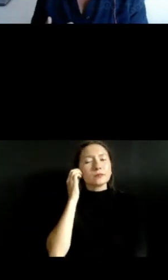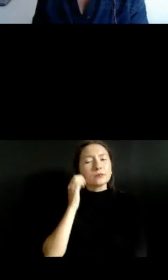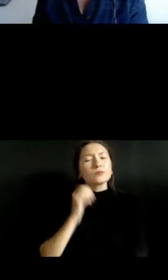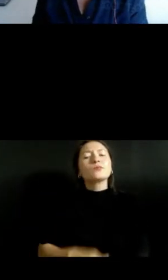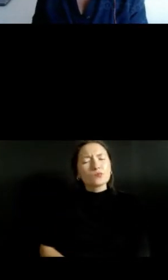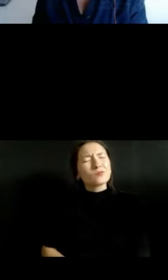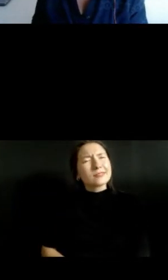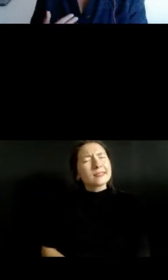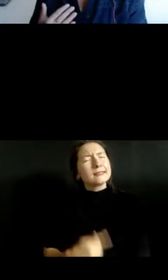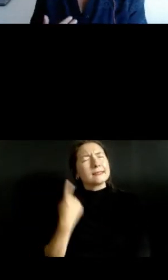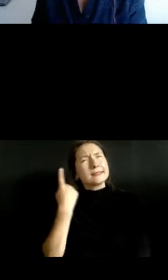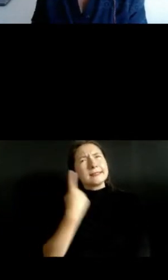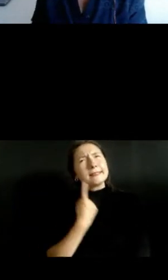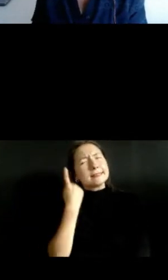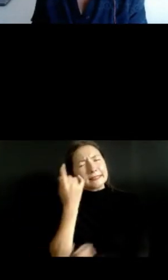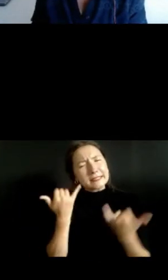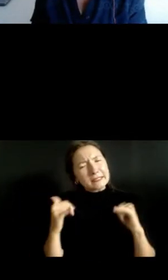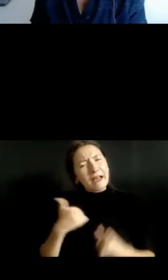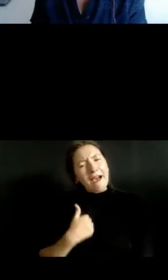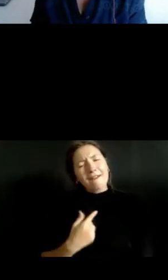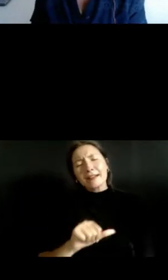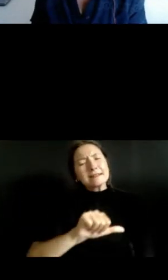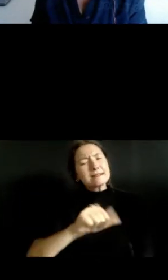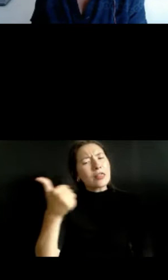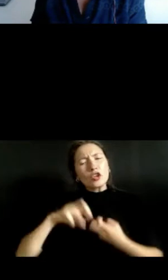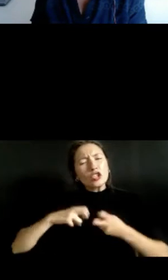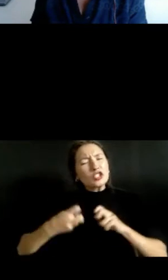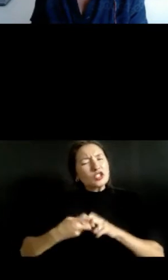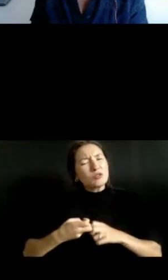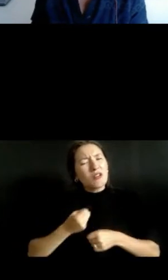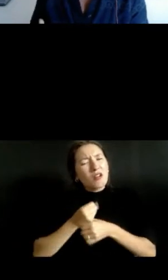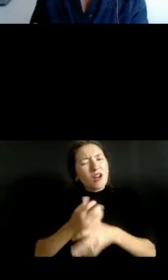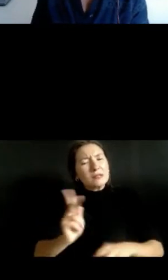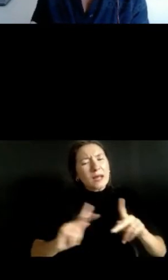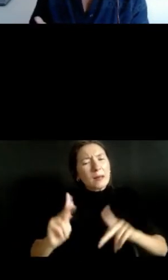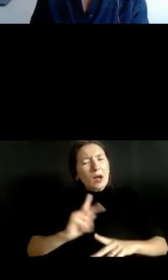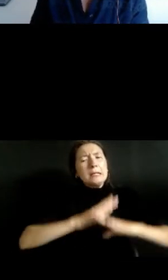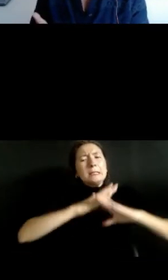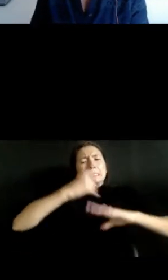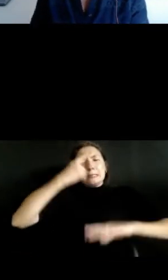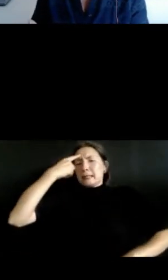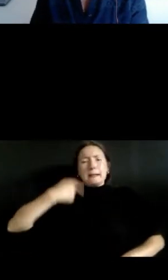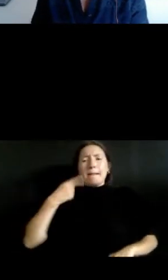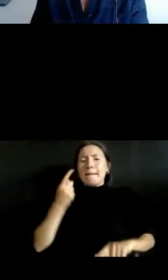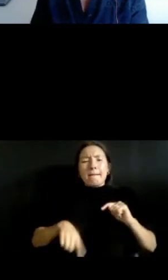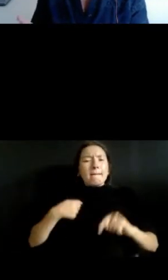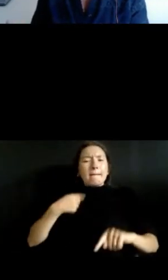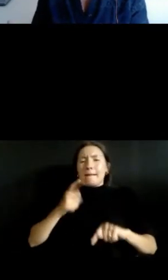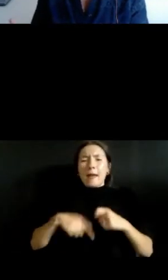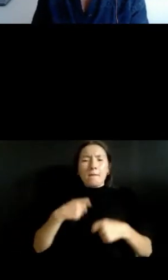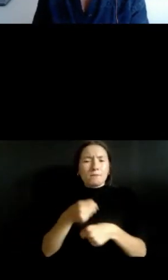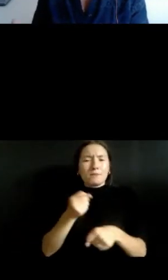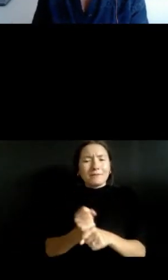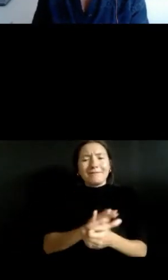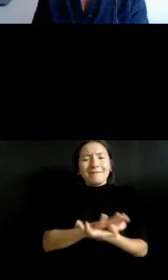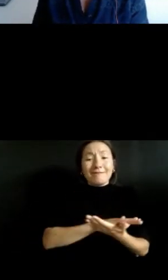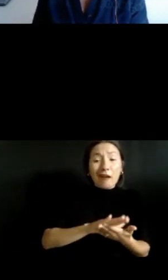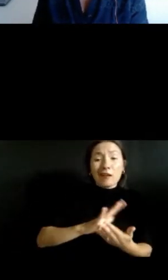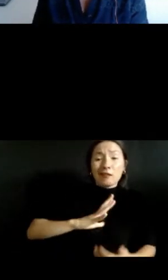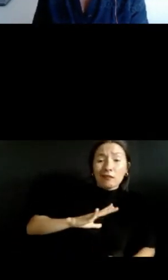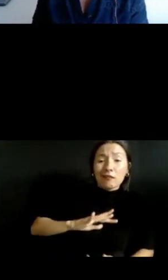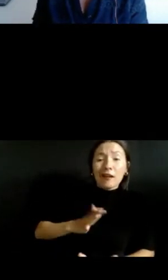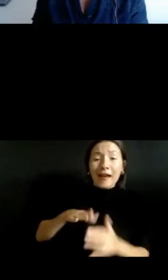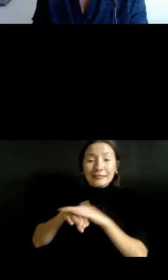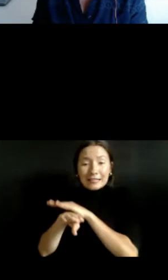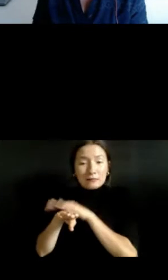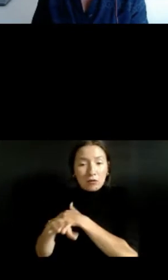learning content? And I'd say our two last myths are the big part of the reason for this. And the first of these, number 9 in our